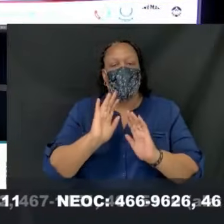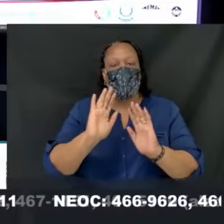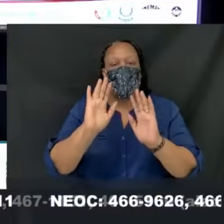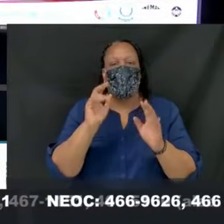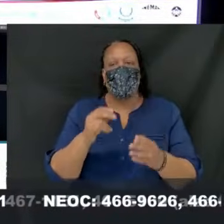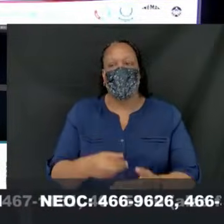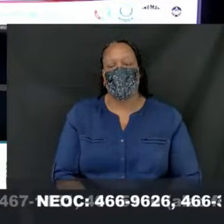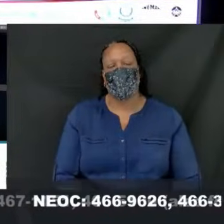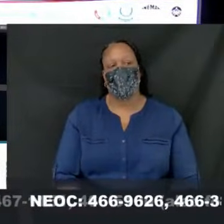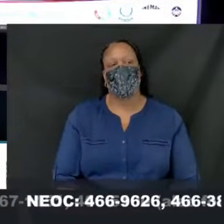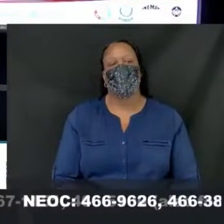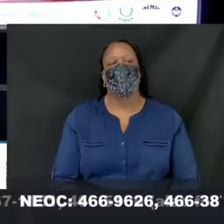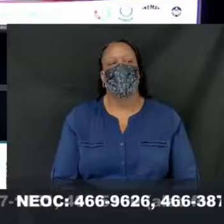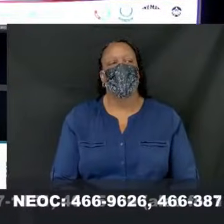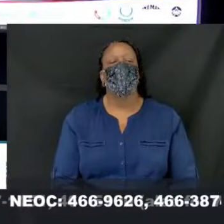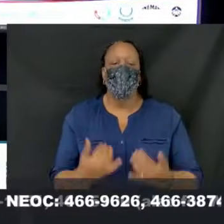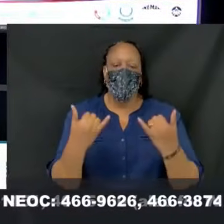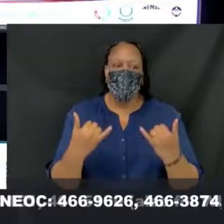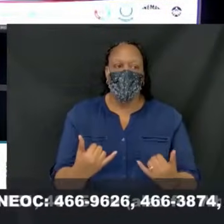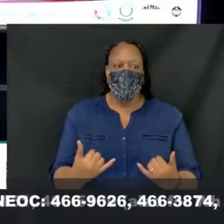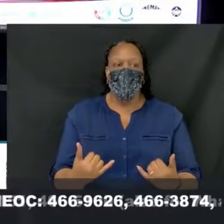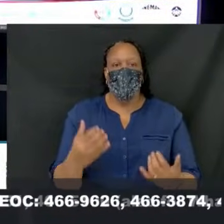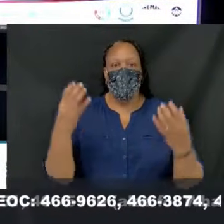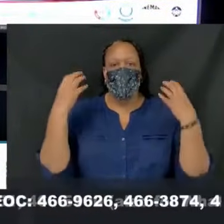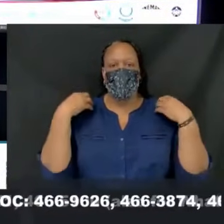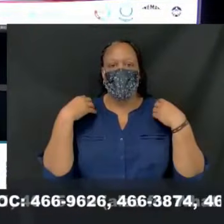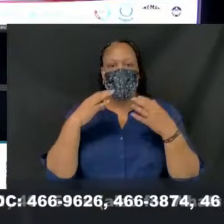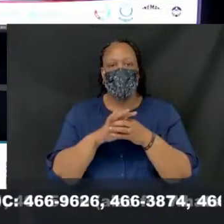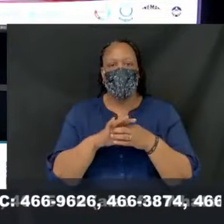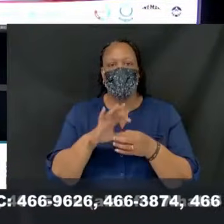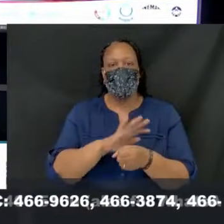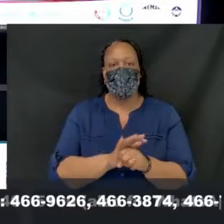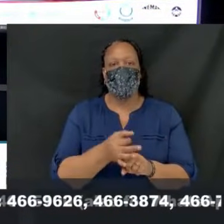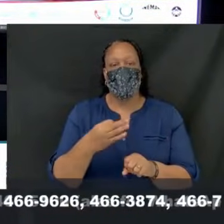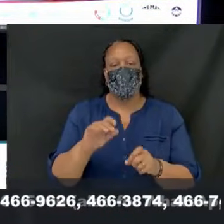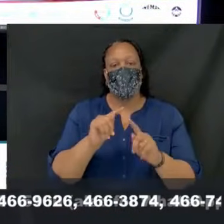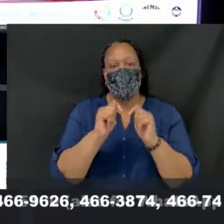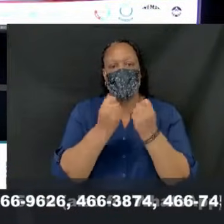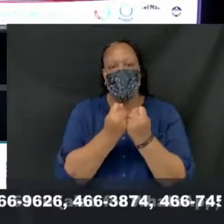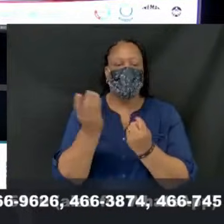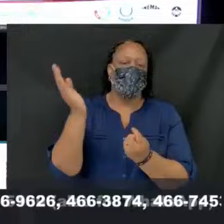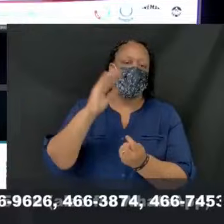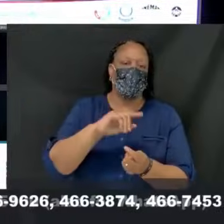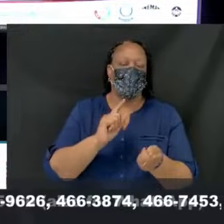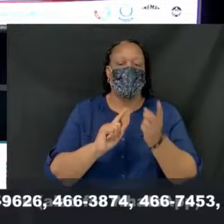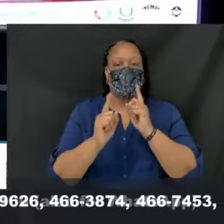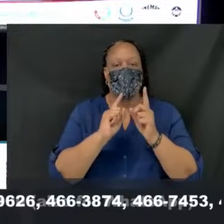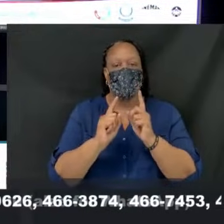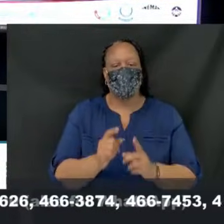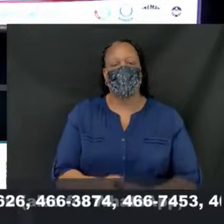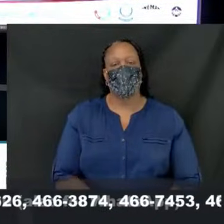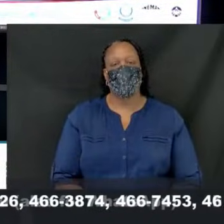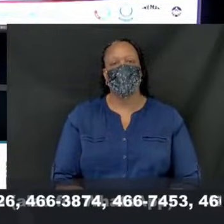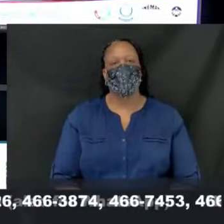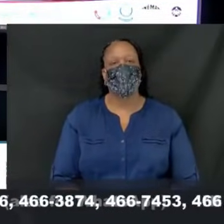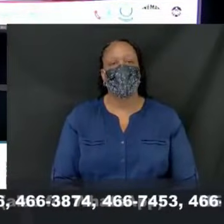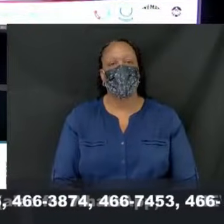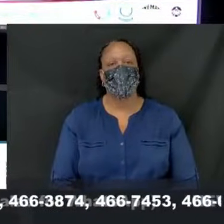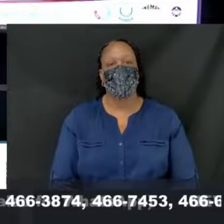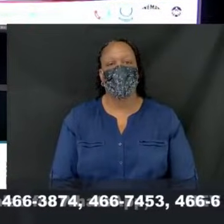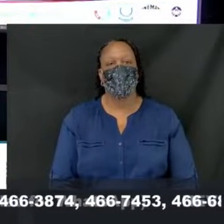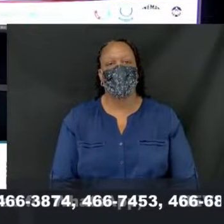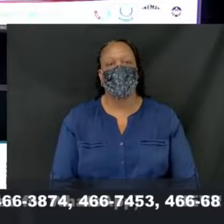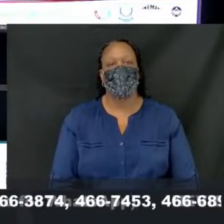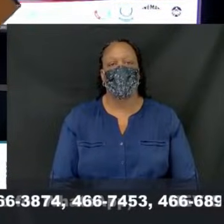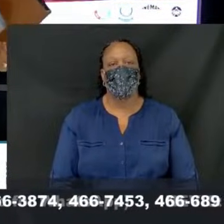National COVID-19 Task Force and the National Disaster Coordinator at NEMA.